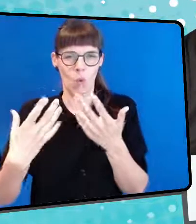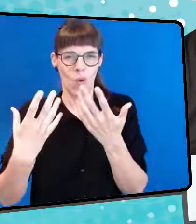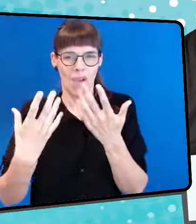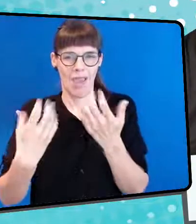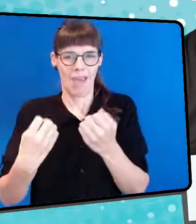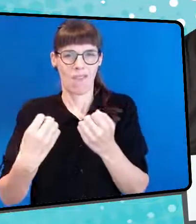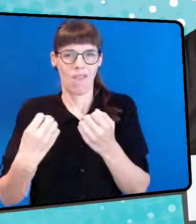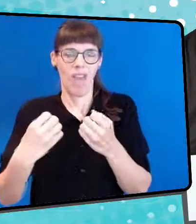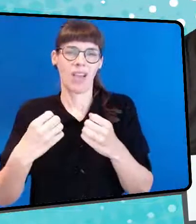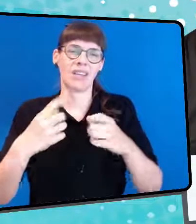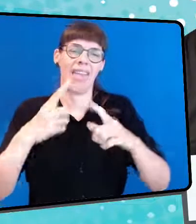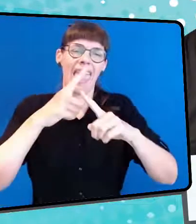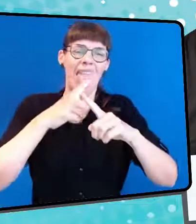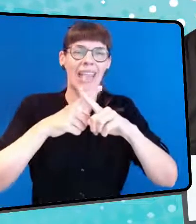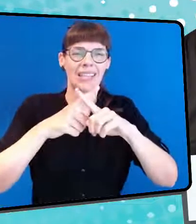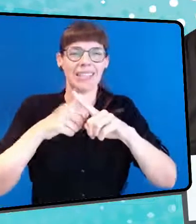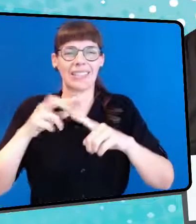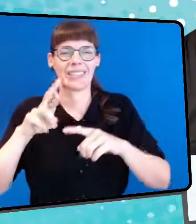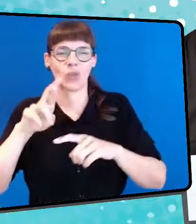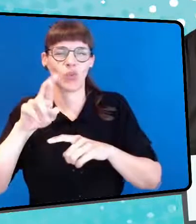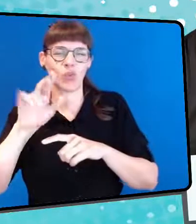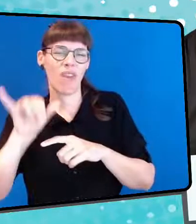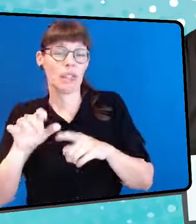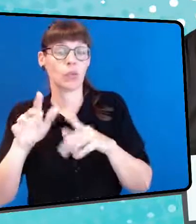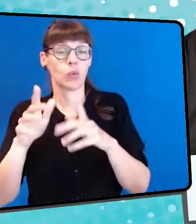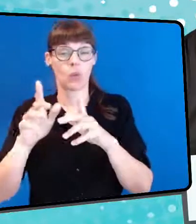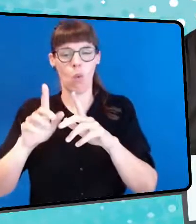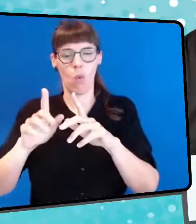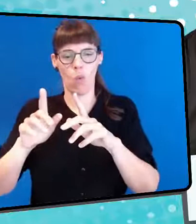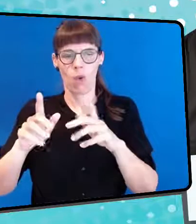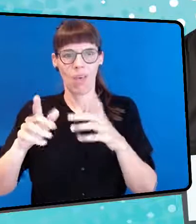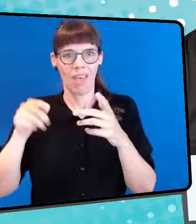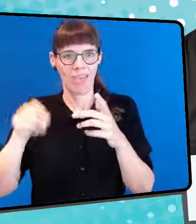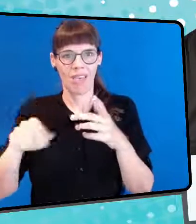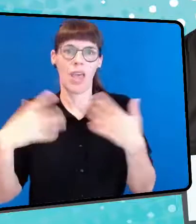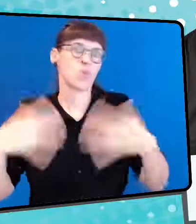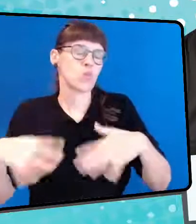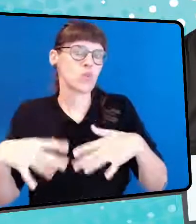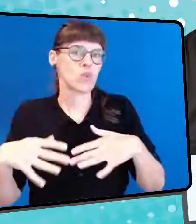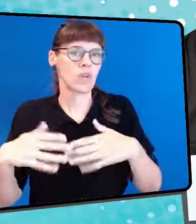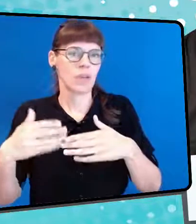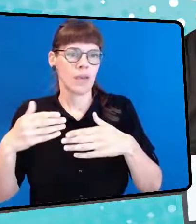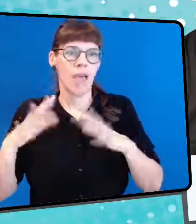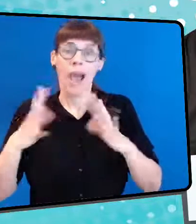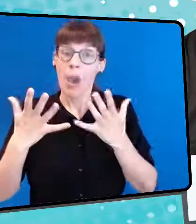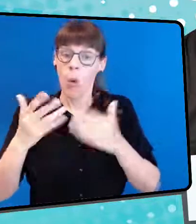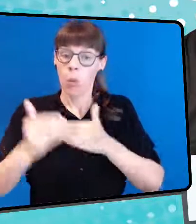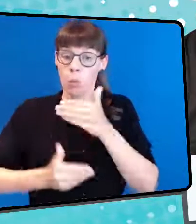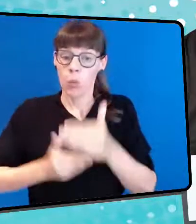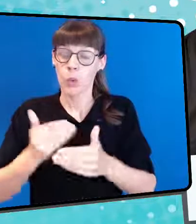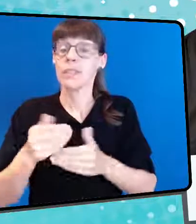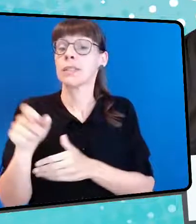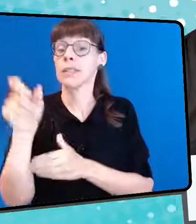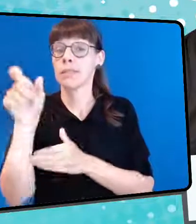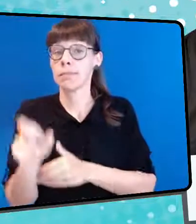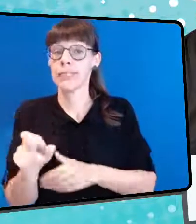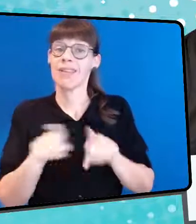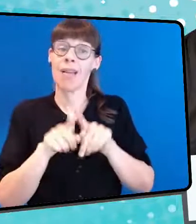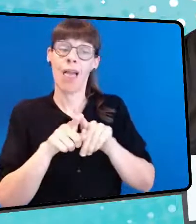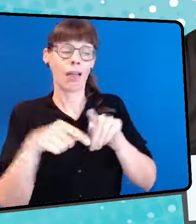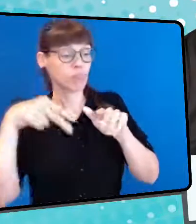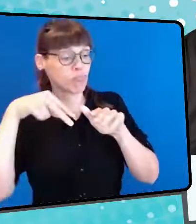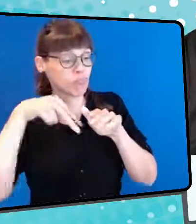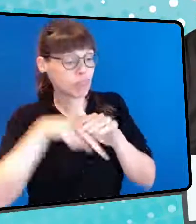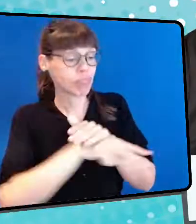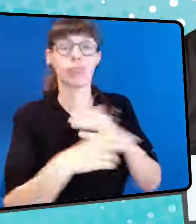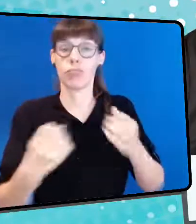X-rays. And one of the parts of that process is that the patient will go in and have a CT scan, imaging